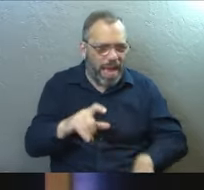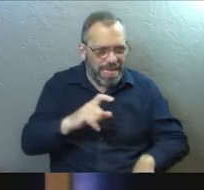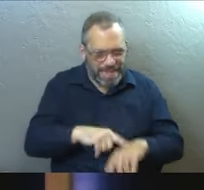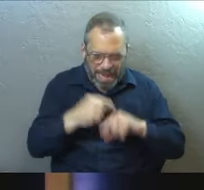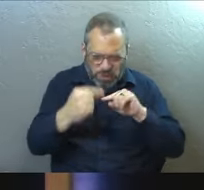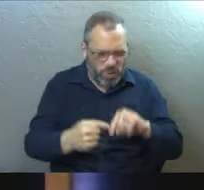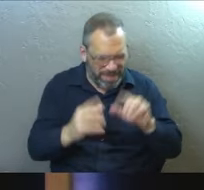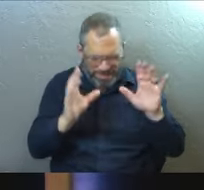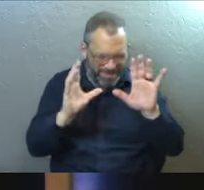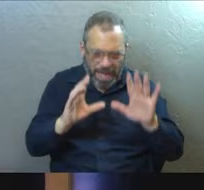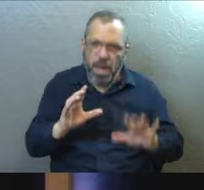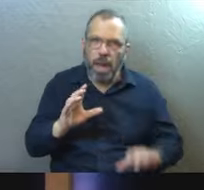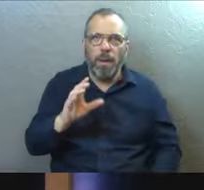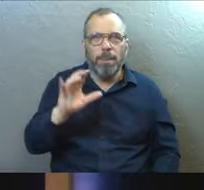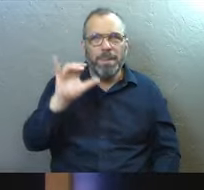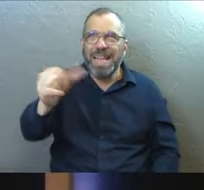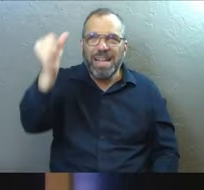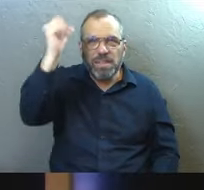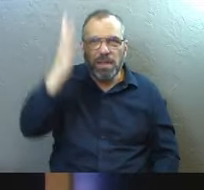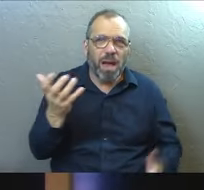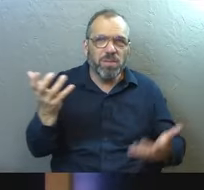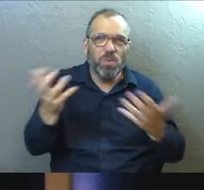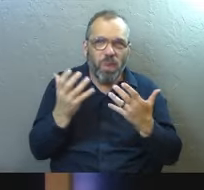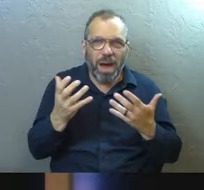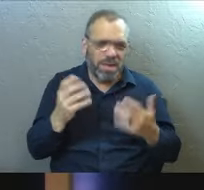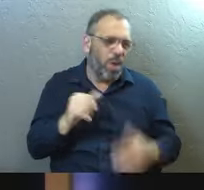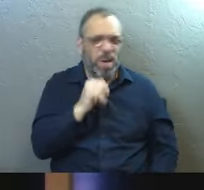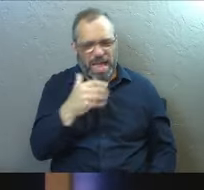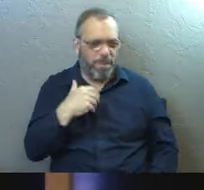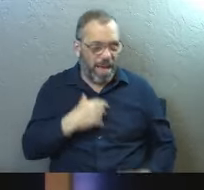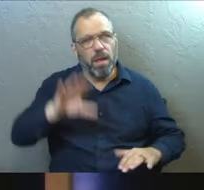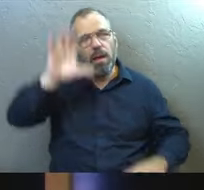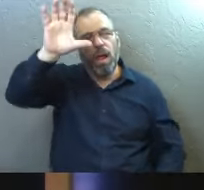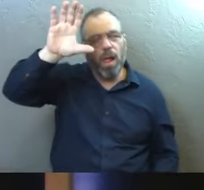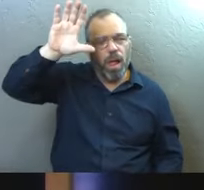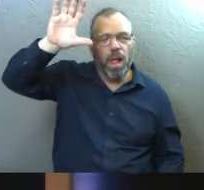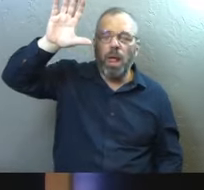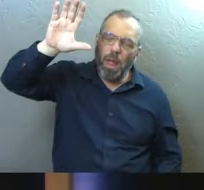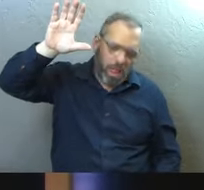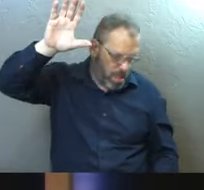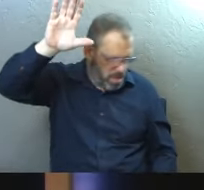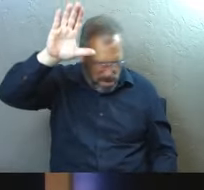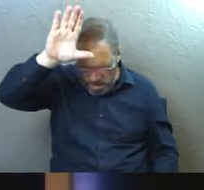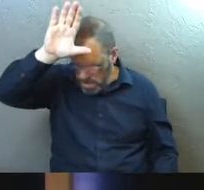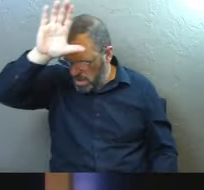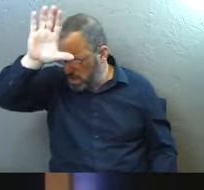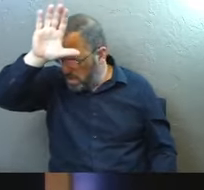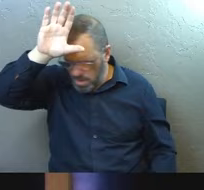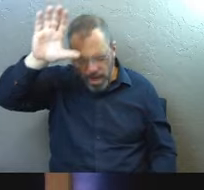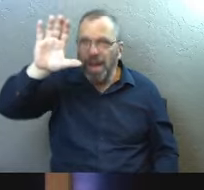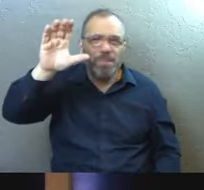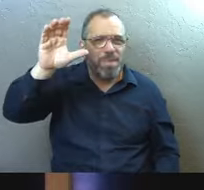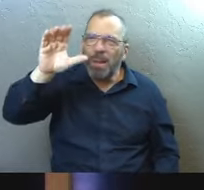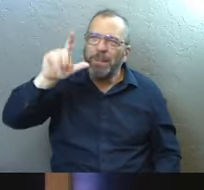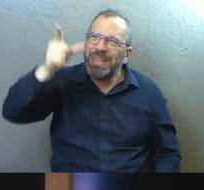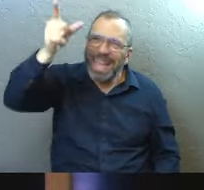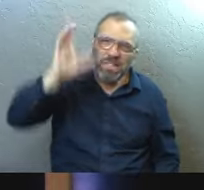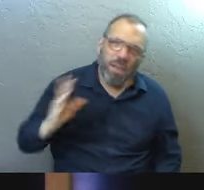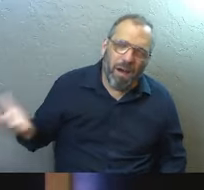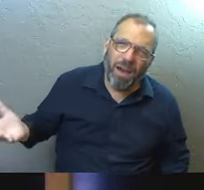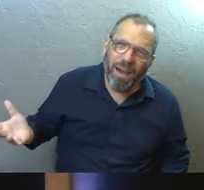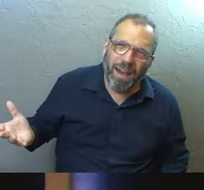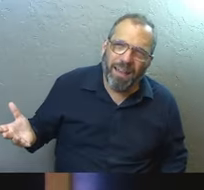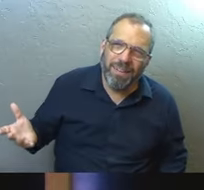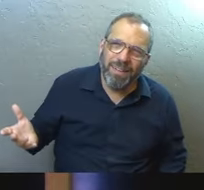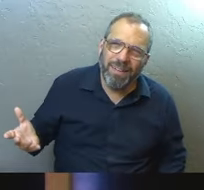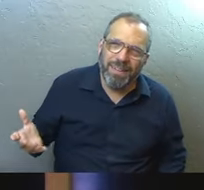just struggle. It's like, yeah, but it's God's thing. It's not my thing to raise hands in worship or to, you know, but that's like, we